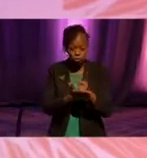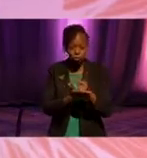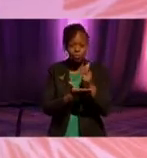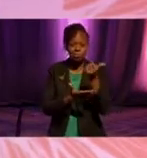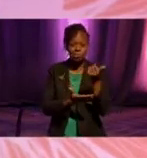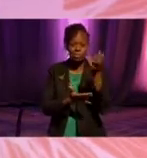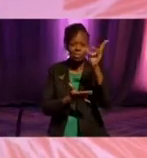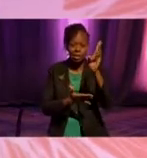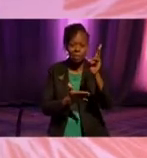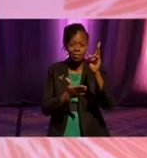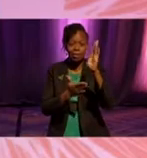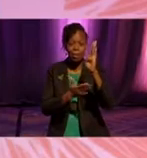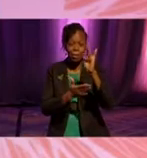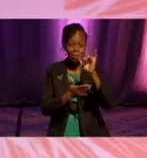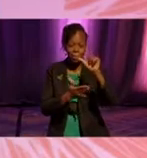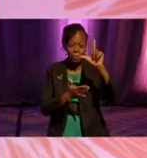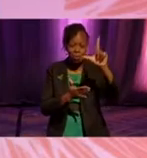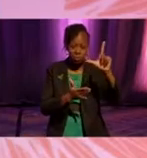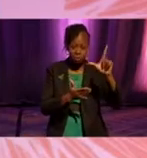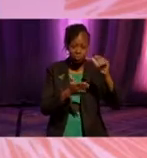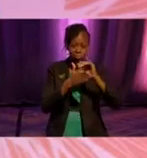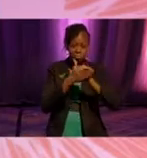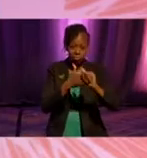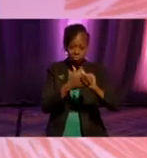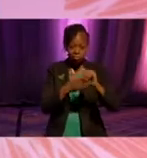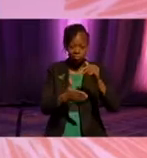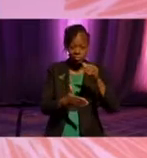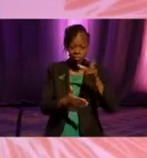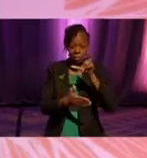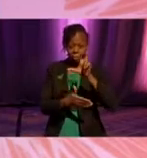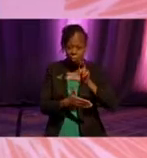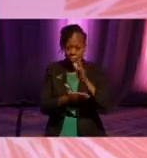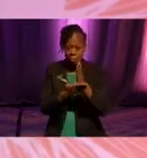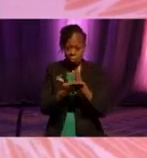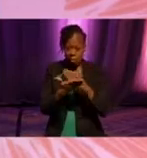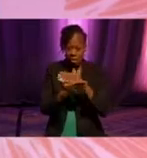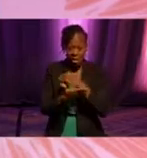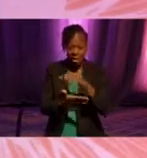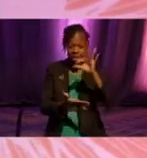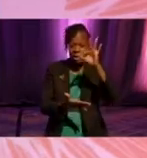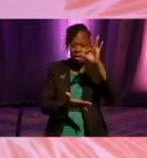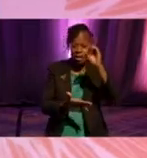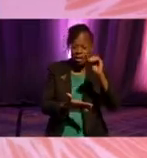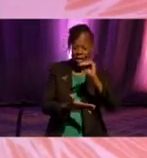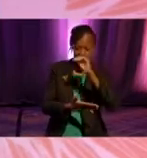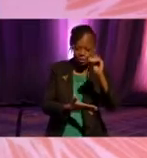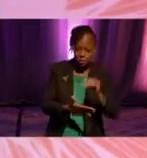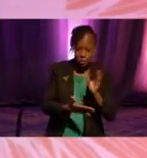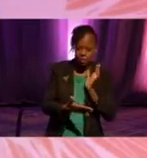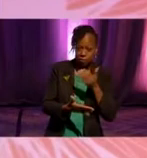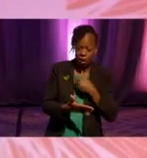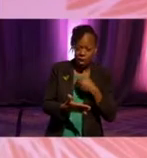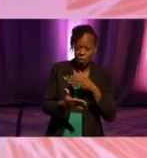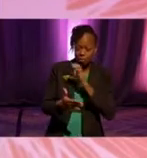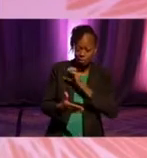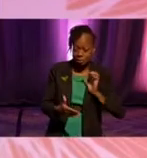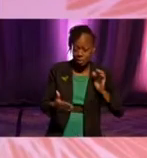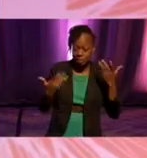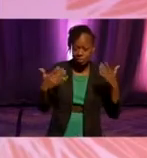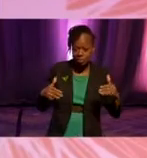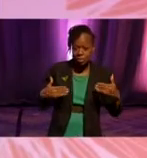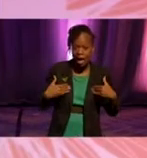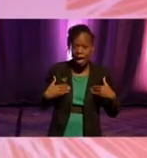have 96% of our people have health insurance. I think that makes us number 2 in the nation for people who